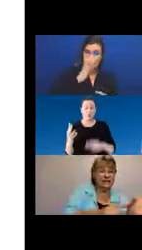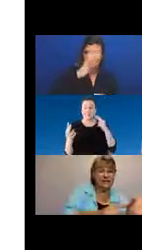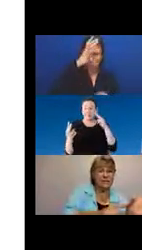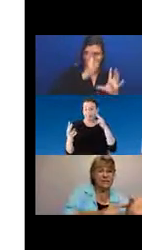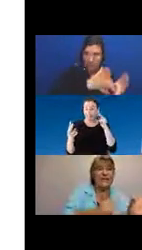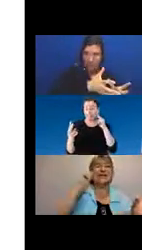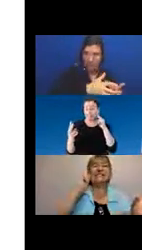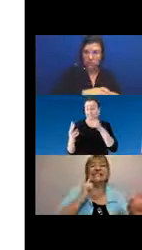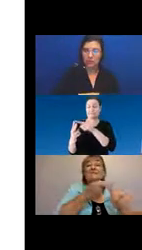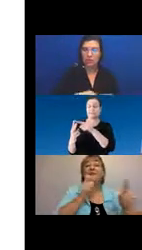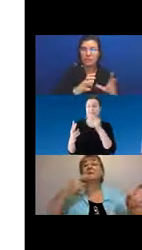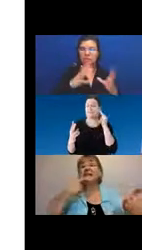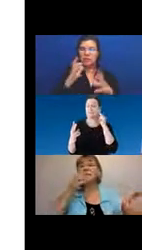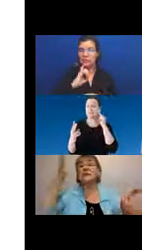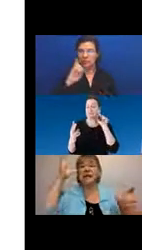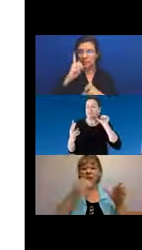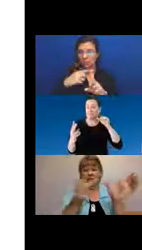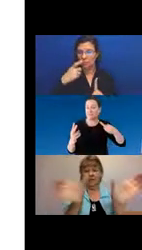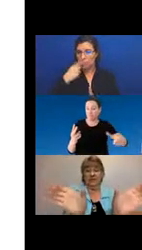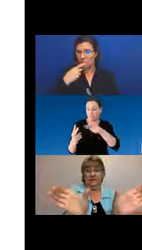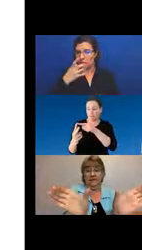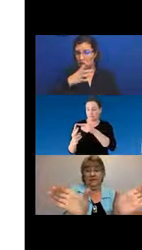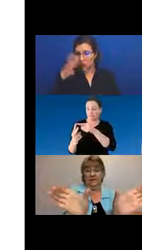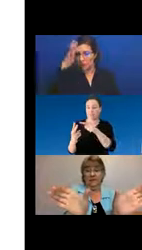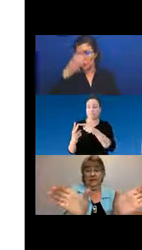parents, deaf from hearing parents.